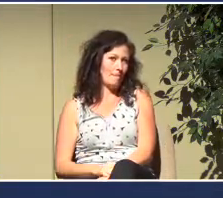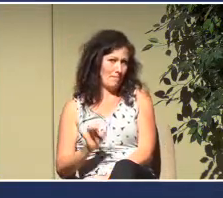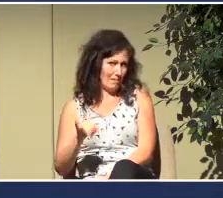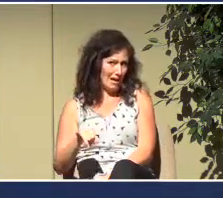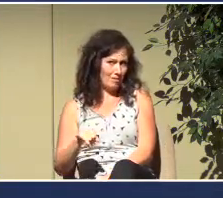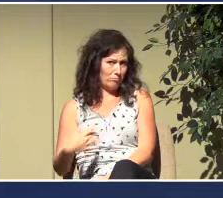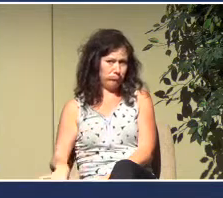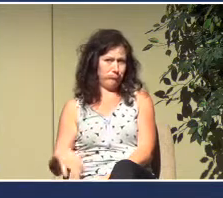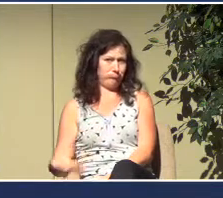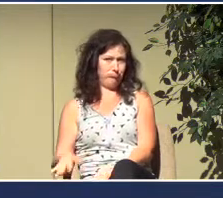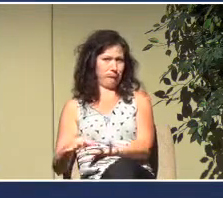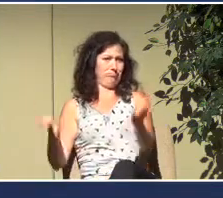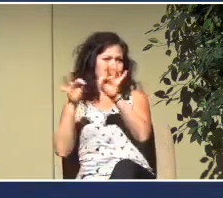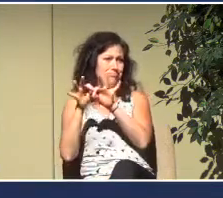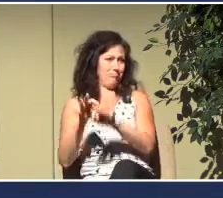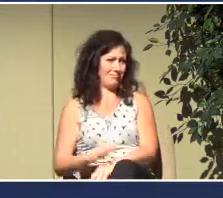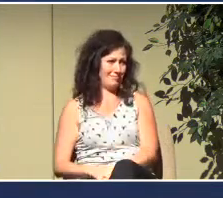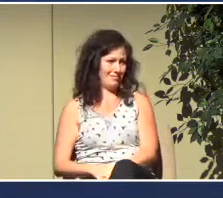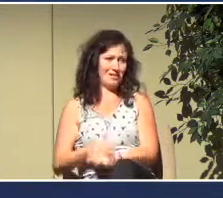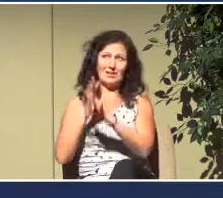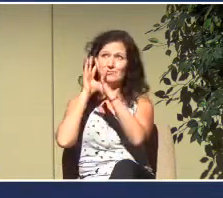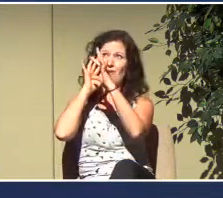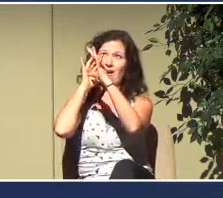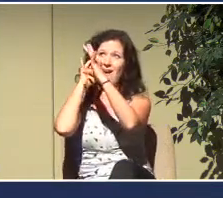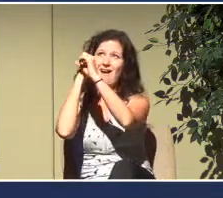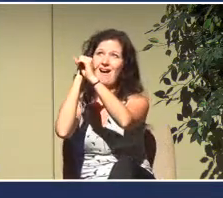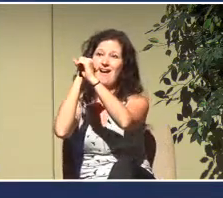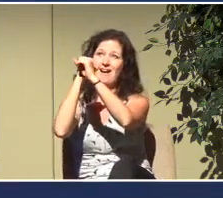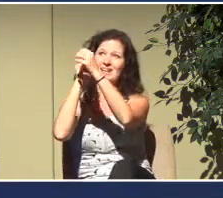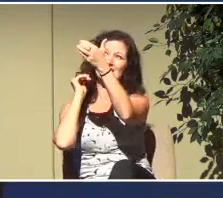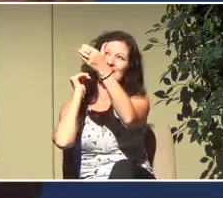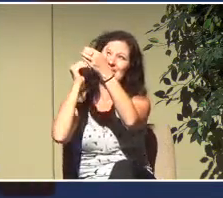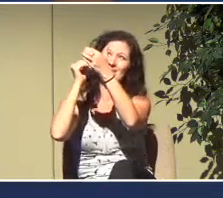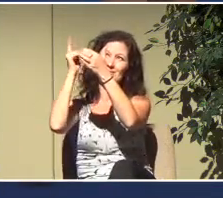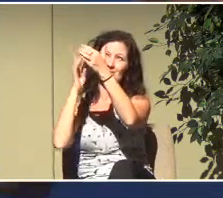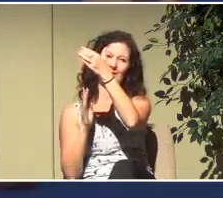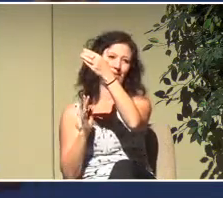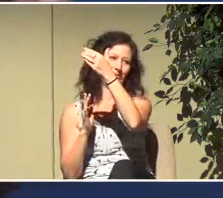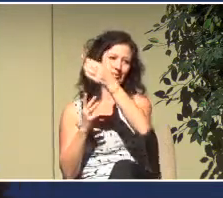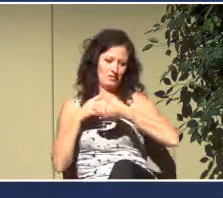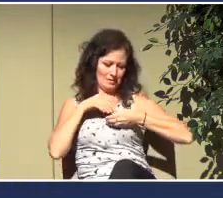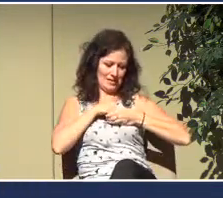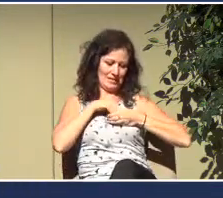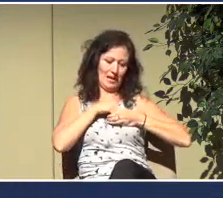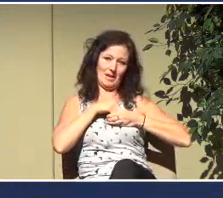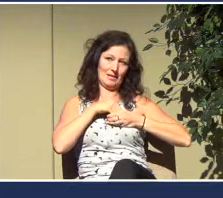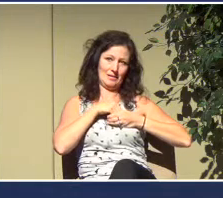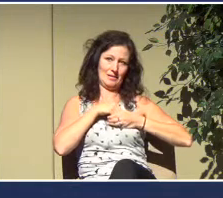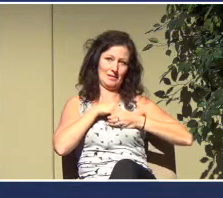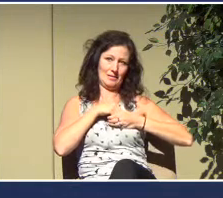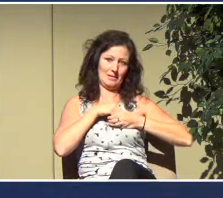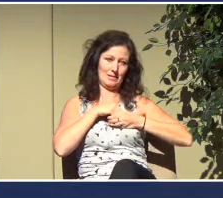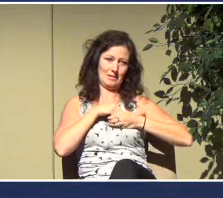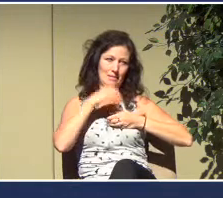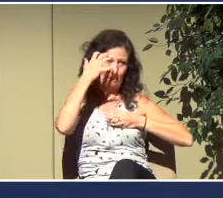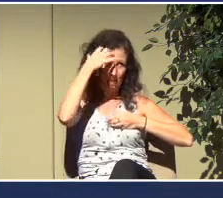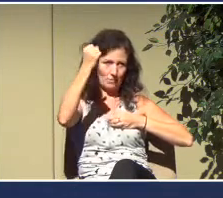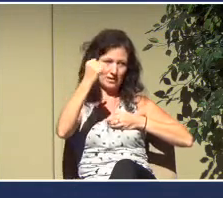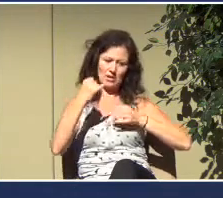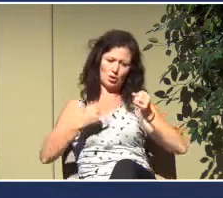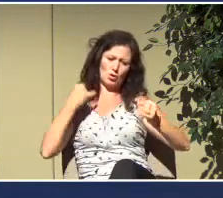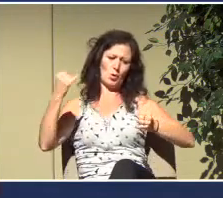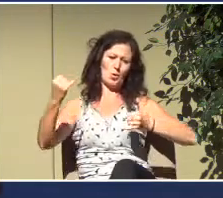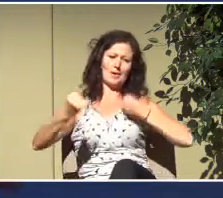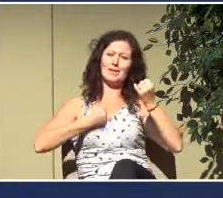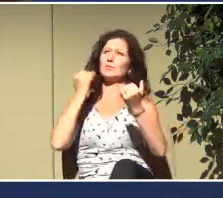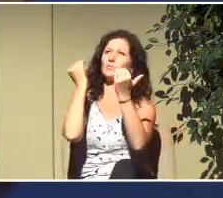big deal. Get to draw near to God? Yeah, okay. So then internalize God's promises. The joy of